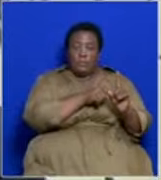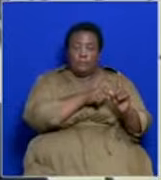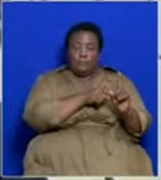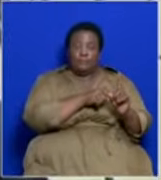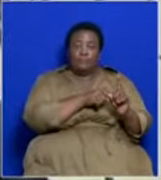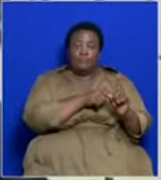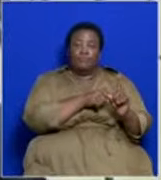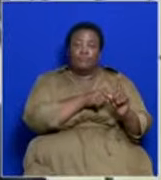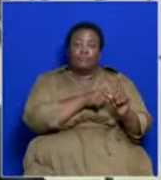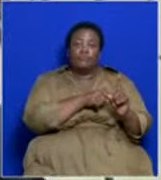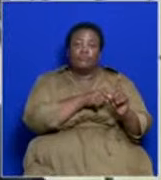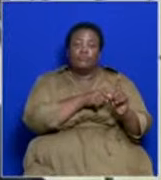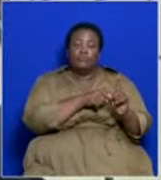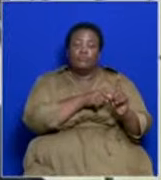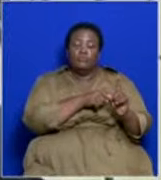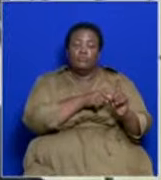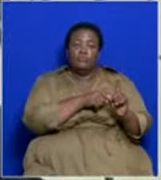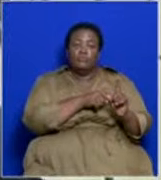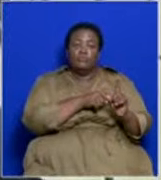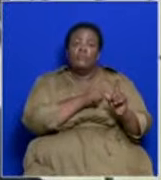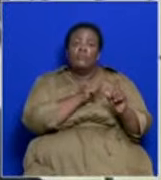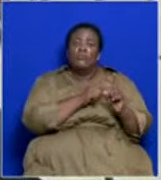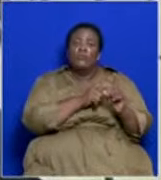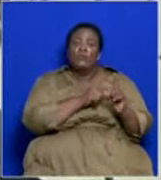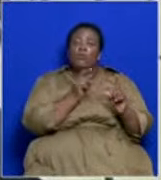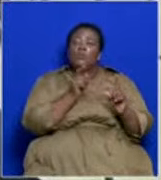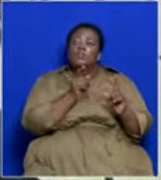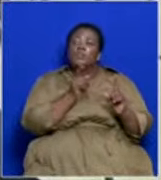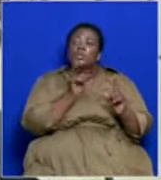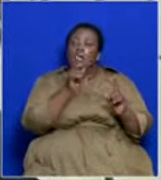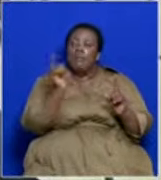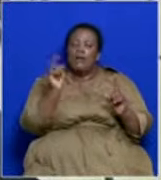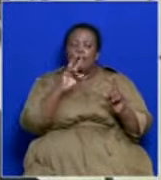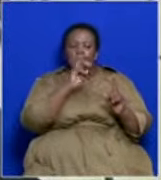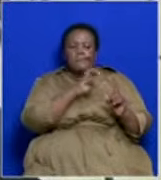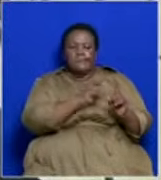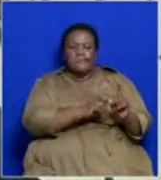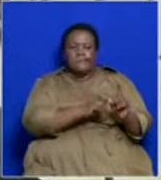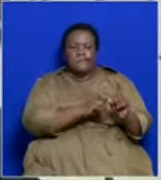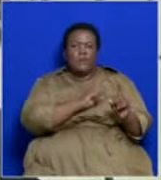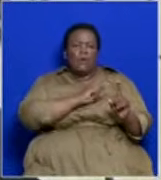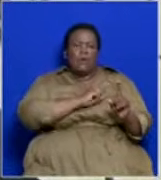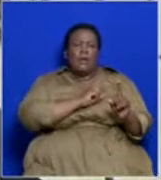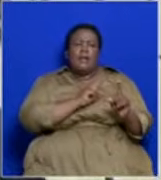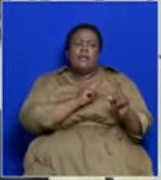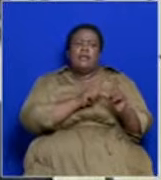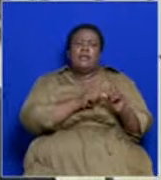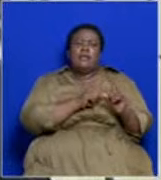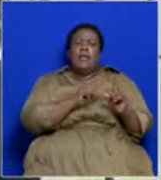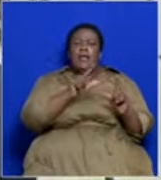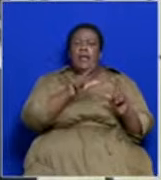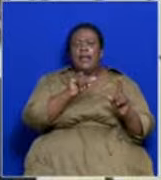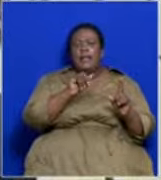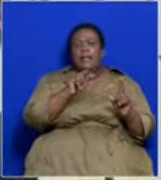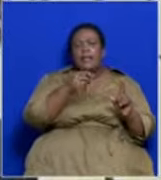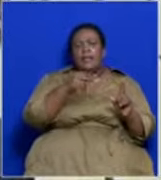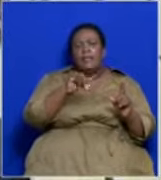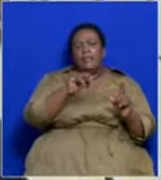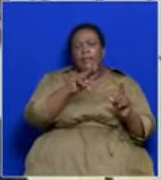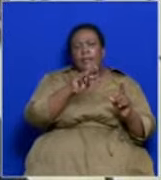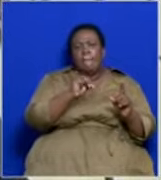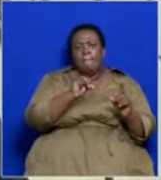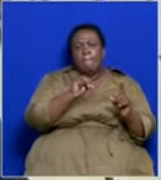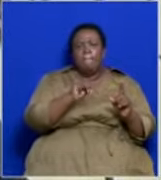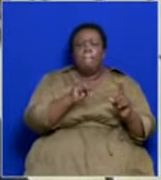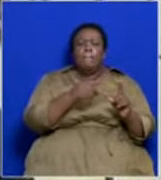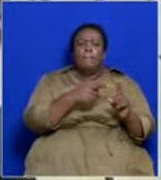he was under investigation for the alleged smuggling of lithium and expressed their intention to conduct